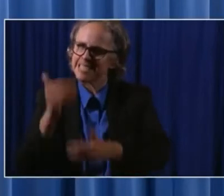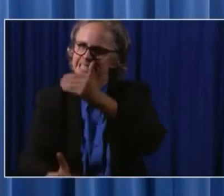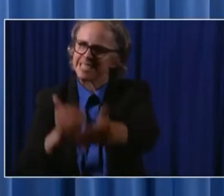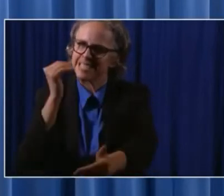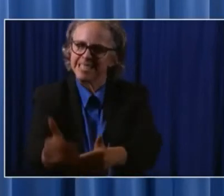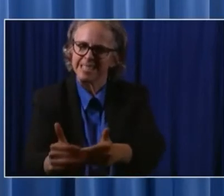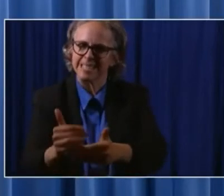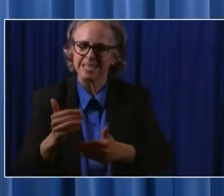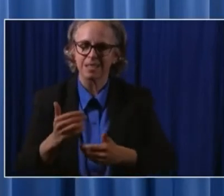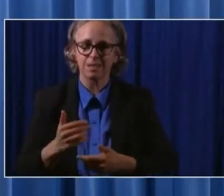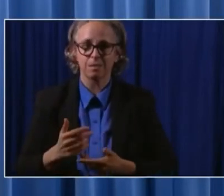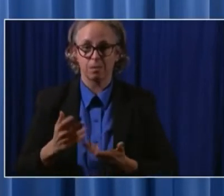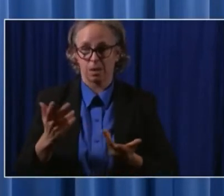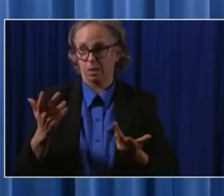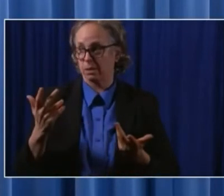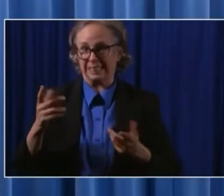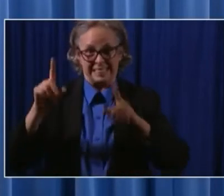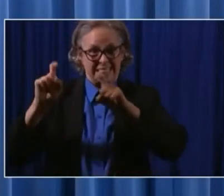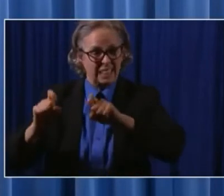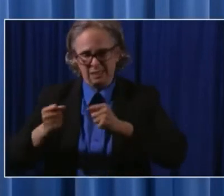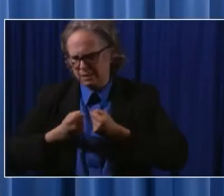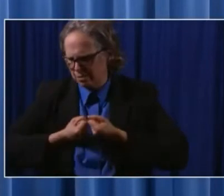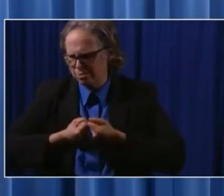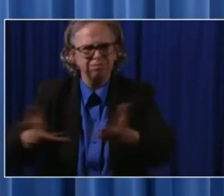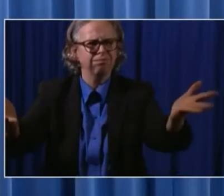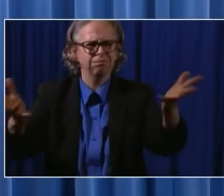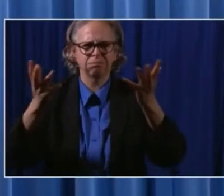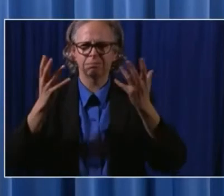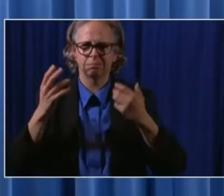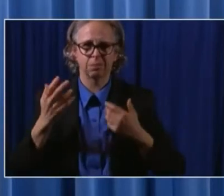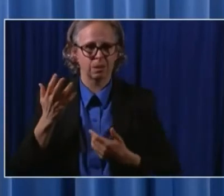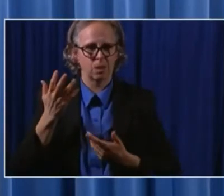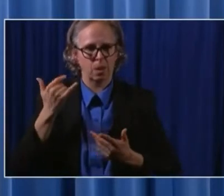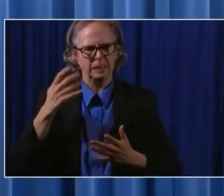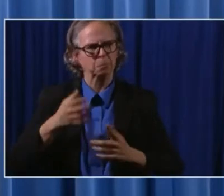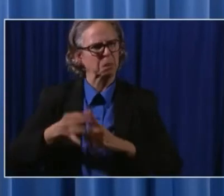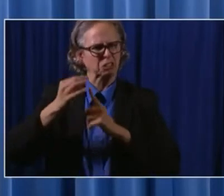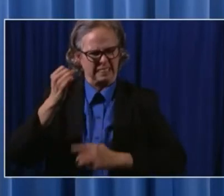is being done, obviously, in the southern states that we put up there a while ago.